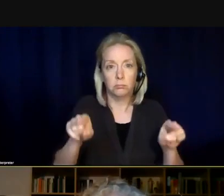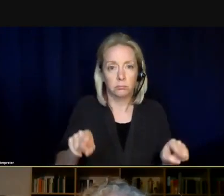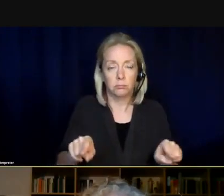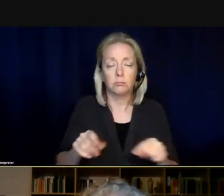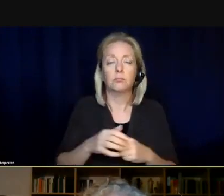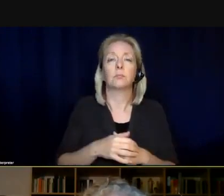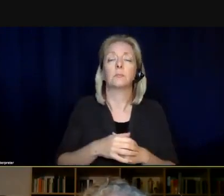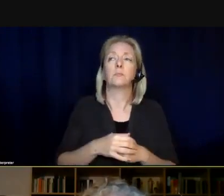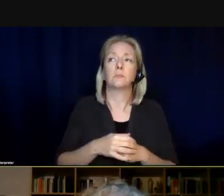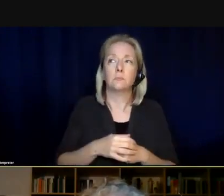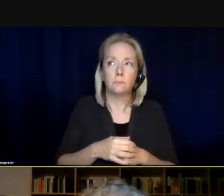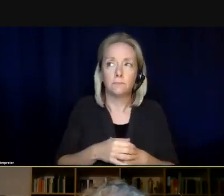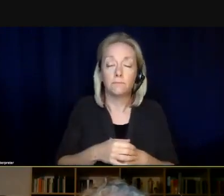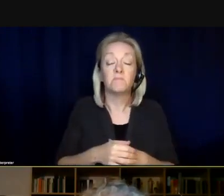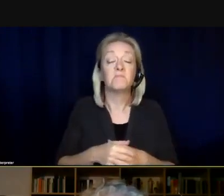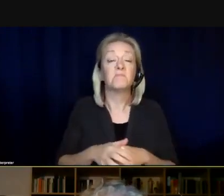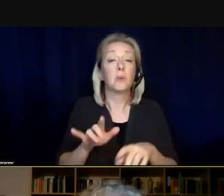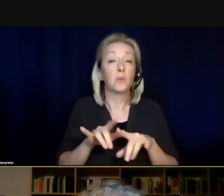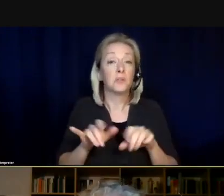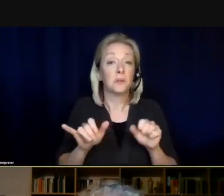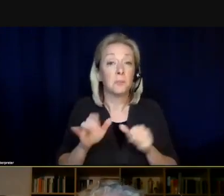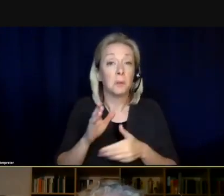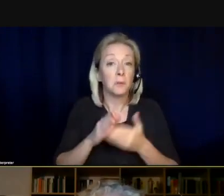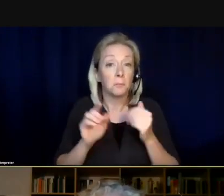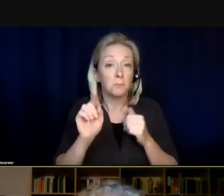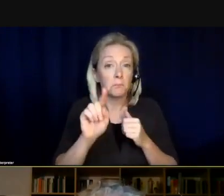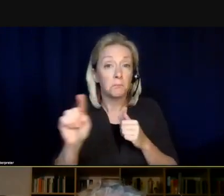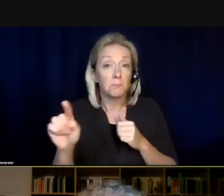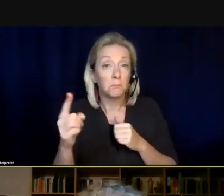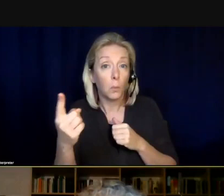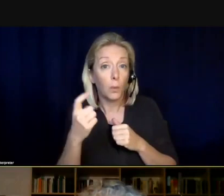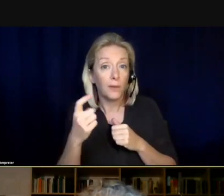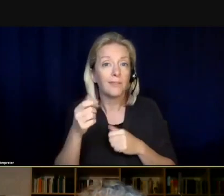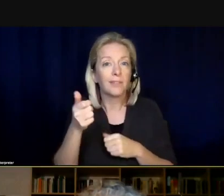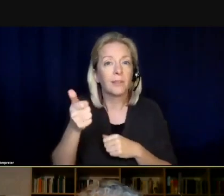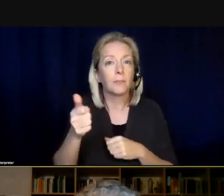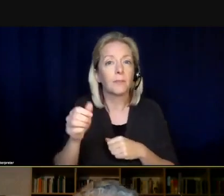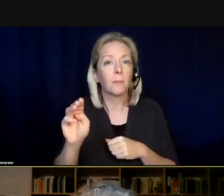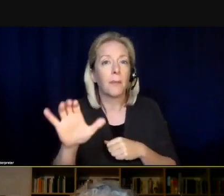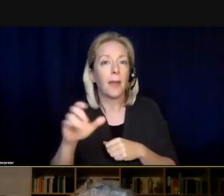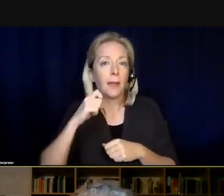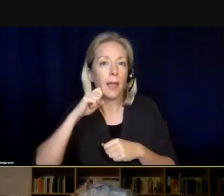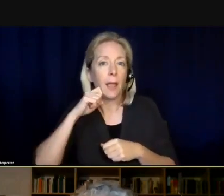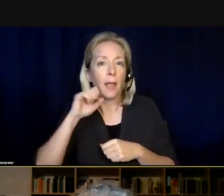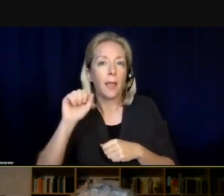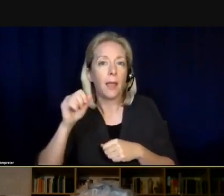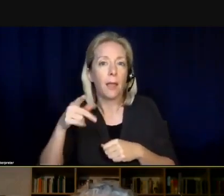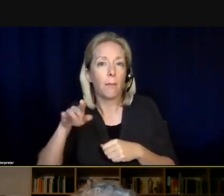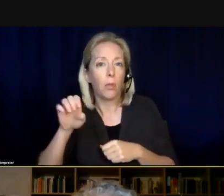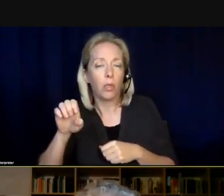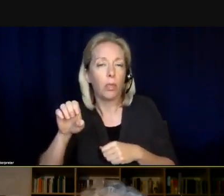time, had requests from people who were Apple users. They might have a